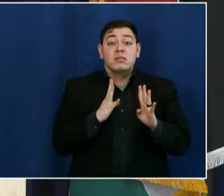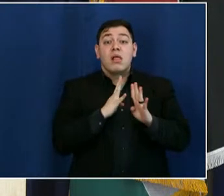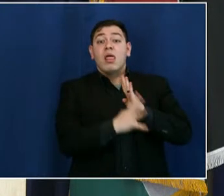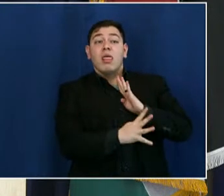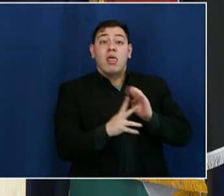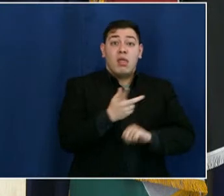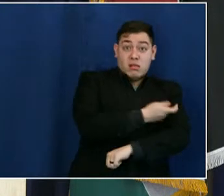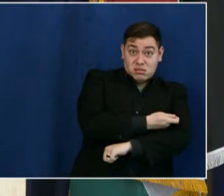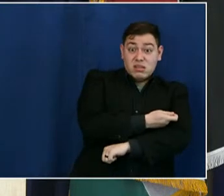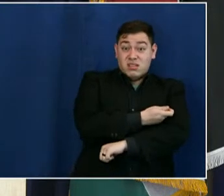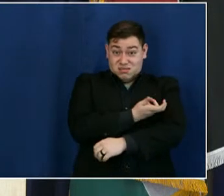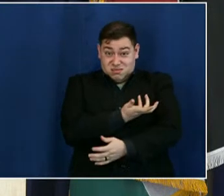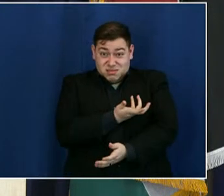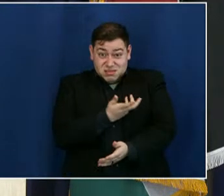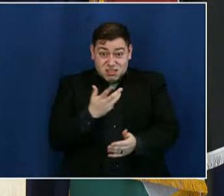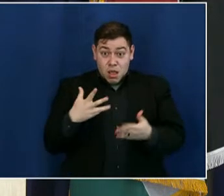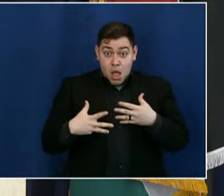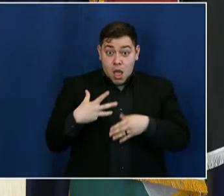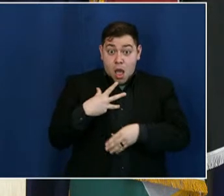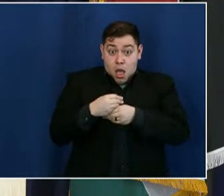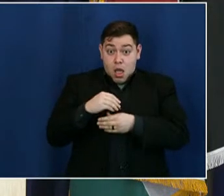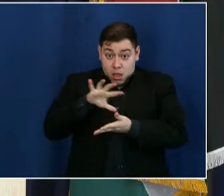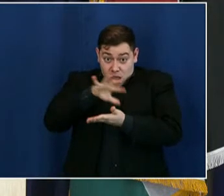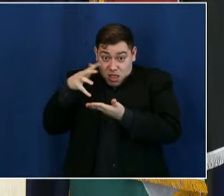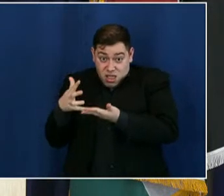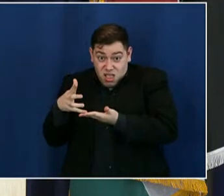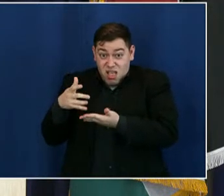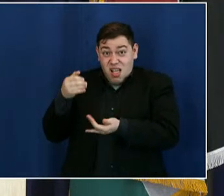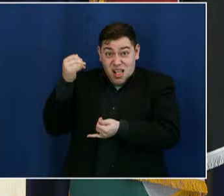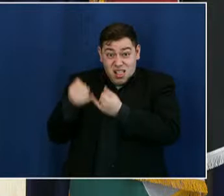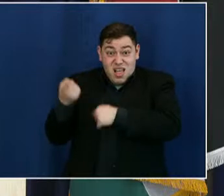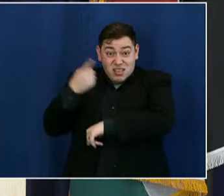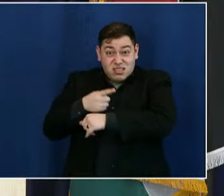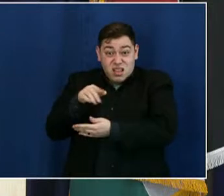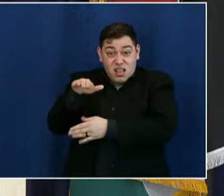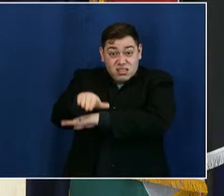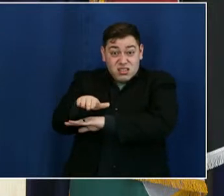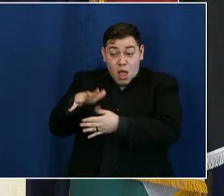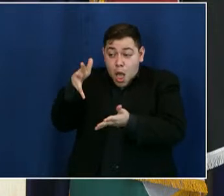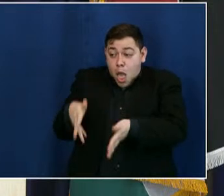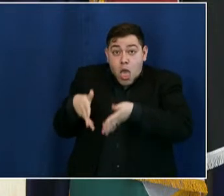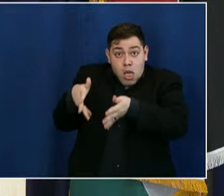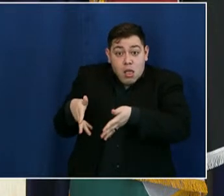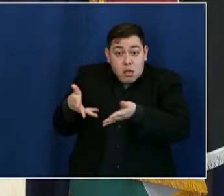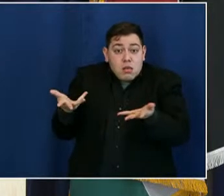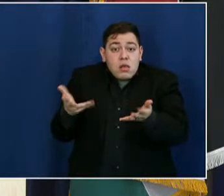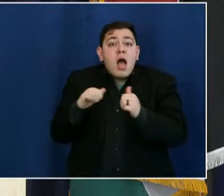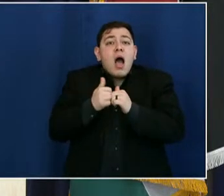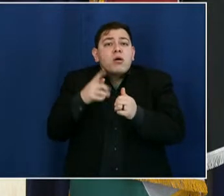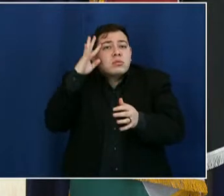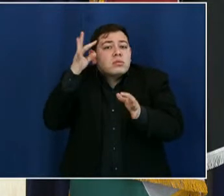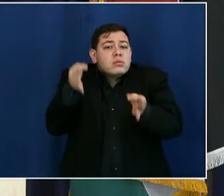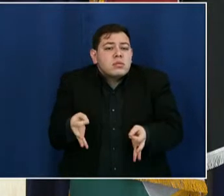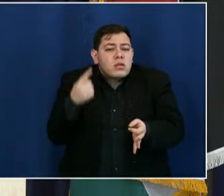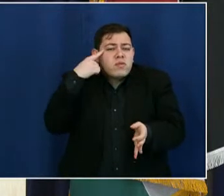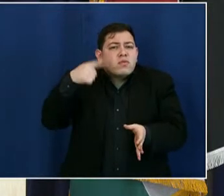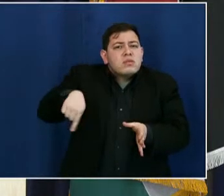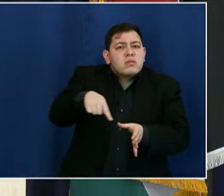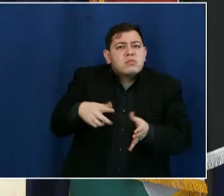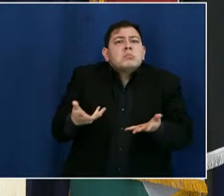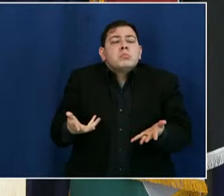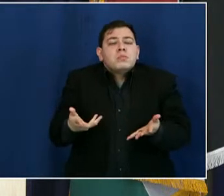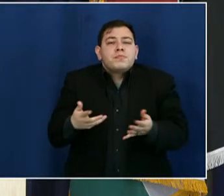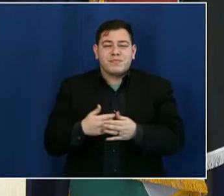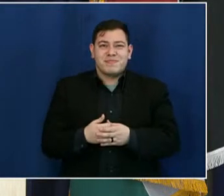How are extra vaccines distributed at the end of the day at vaccination clinics or stations? Okay. Son varias las preguntas que me hacen. La